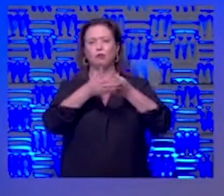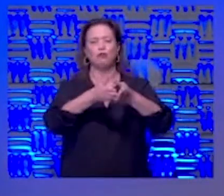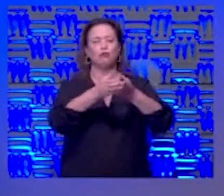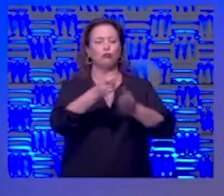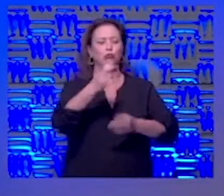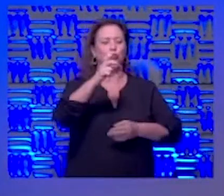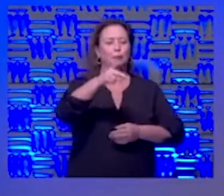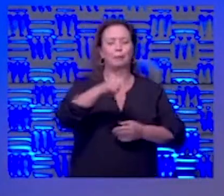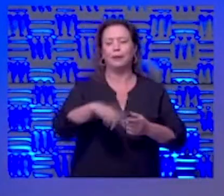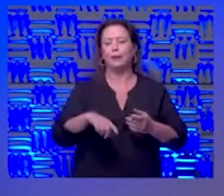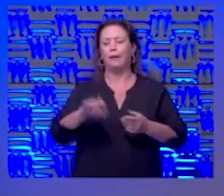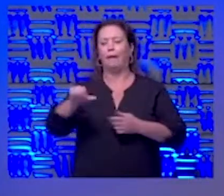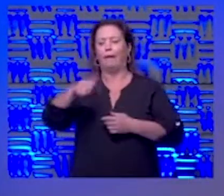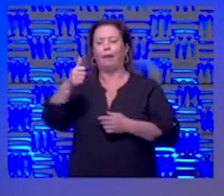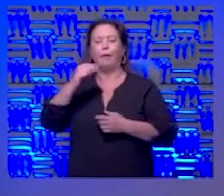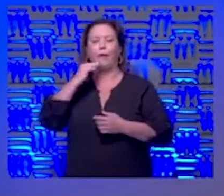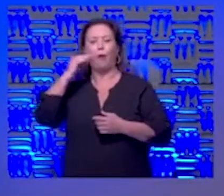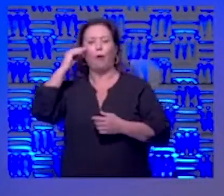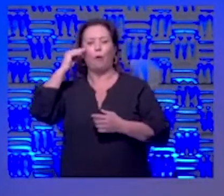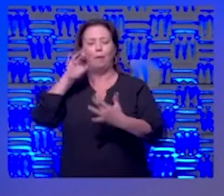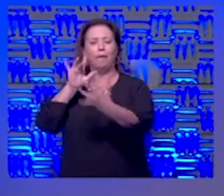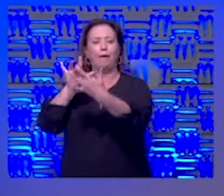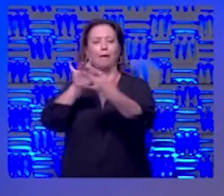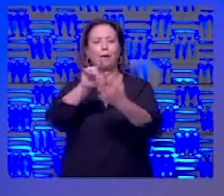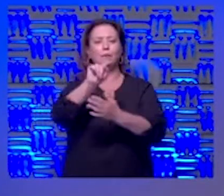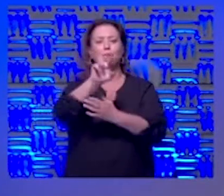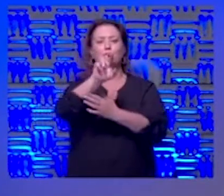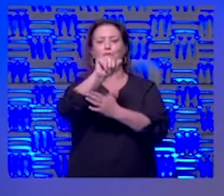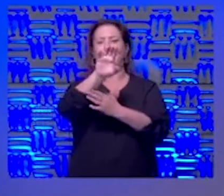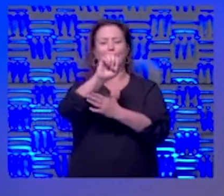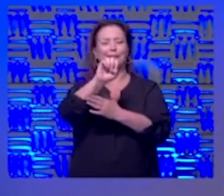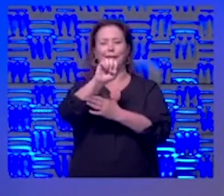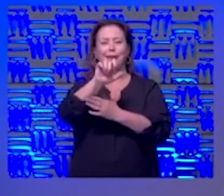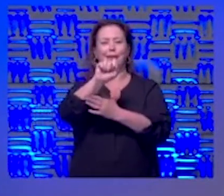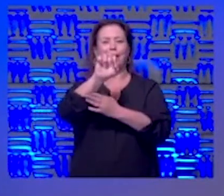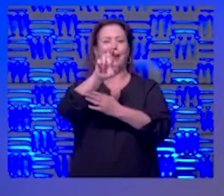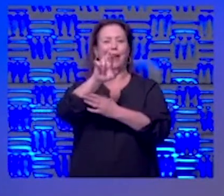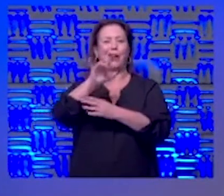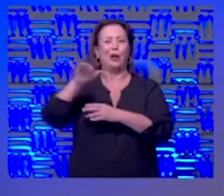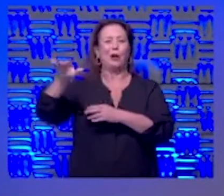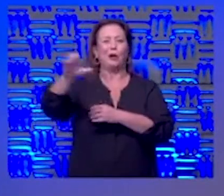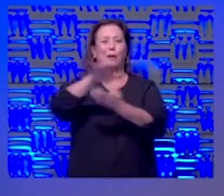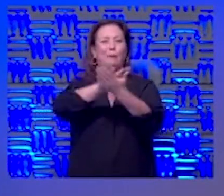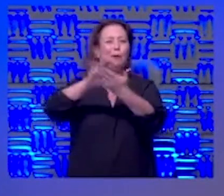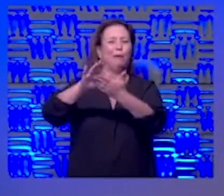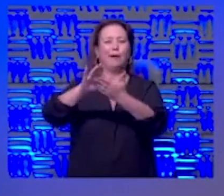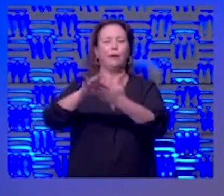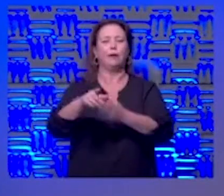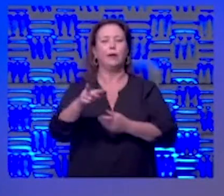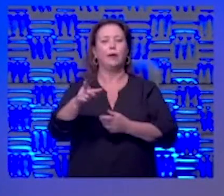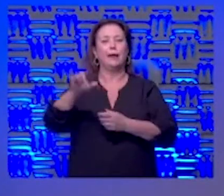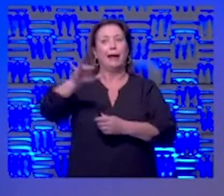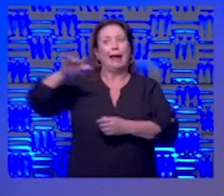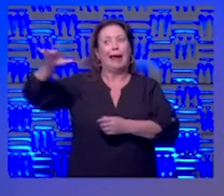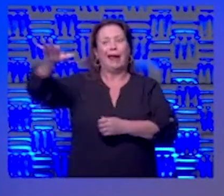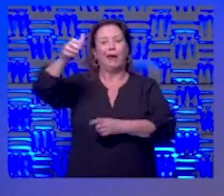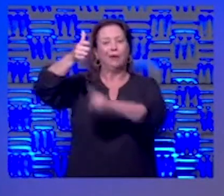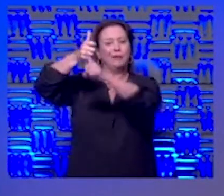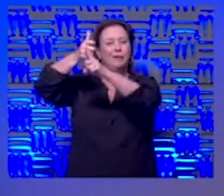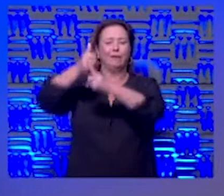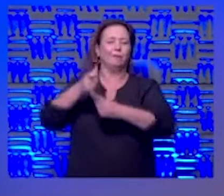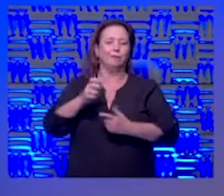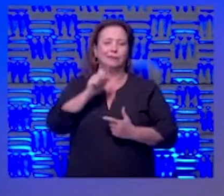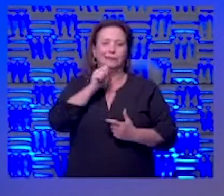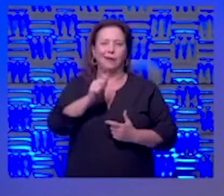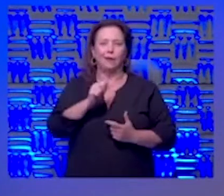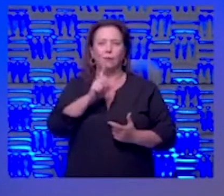from other household and contact tracing. It doesn't seem like really the air itself is going to be a big